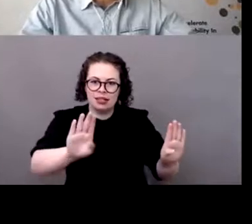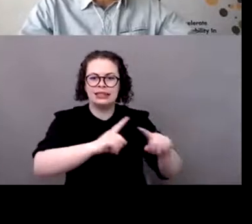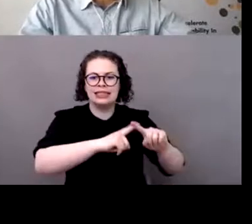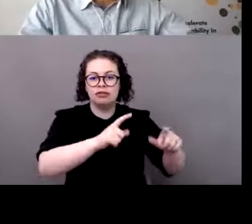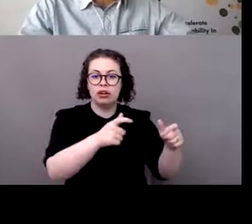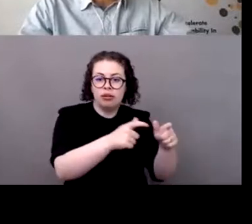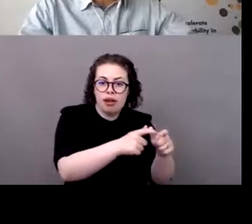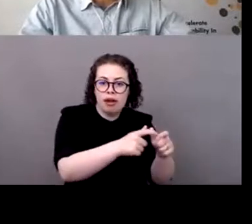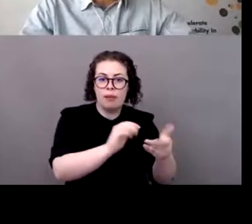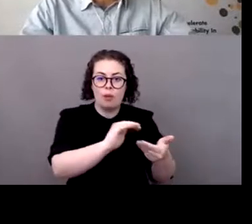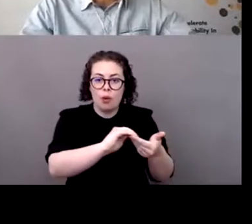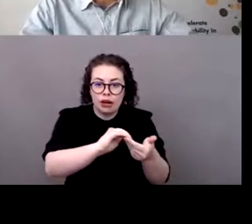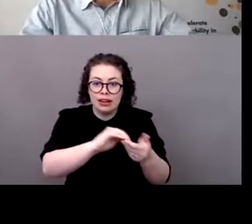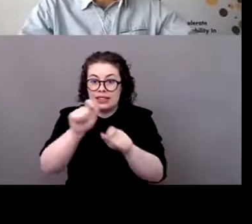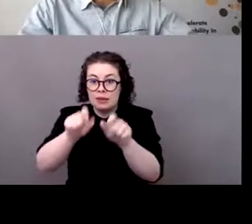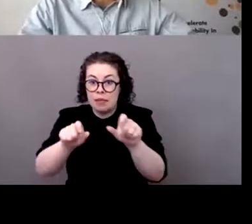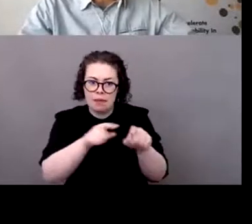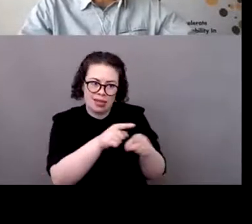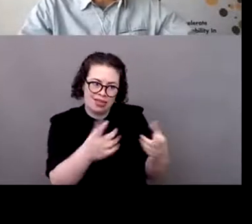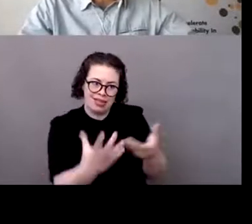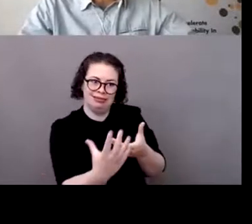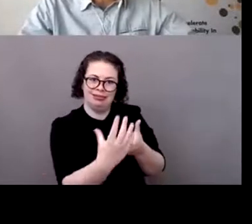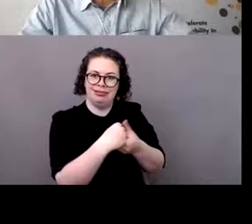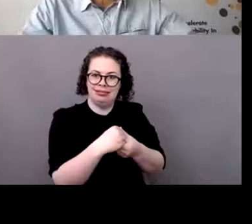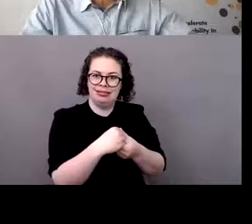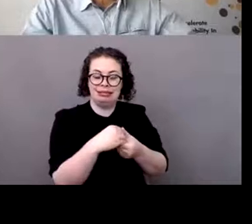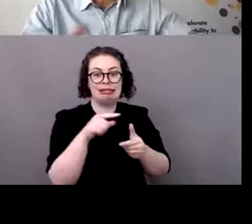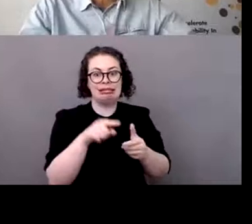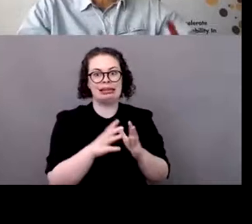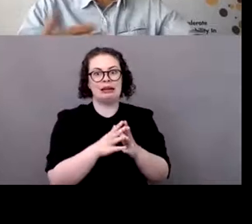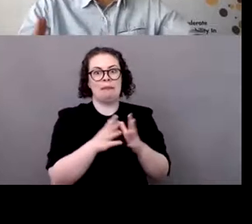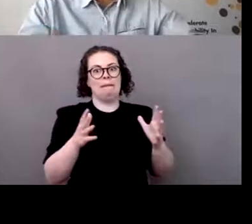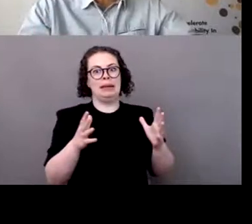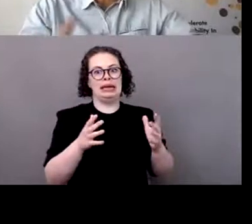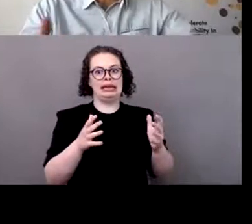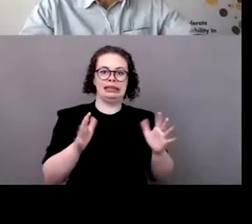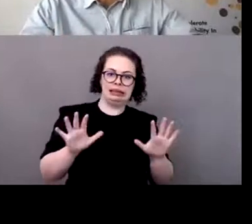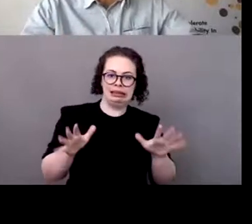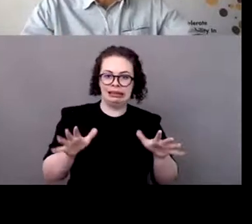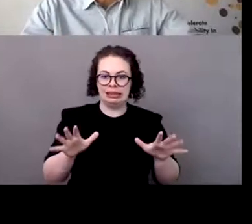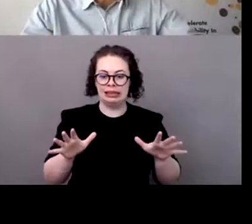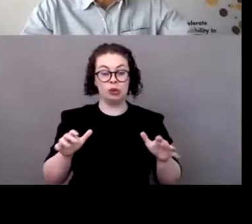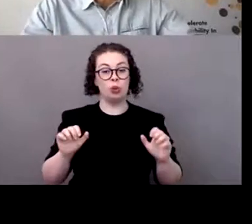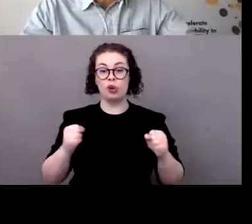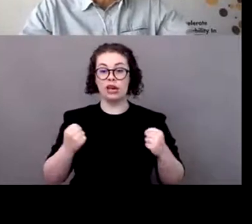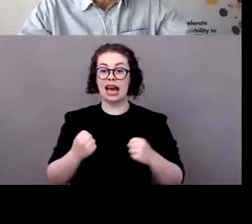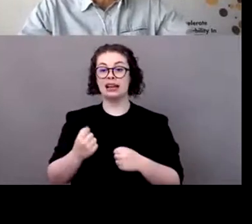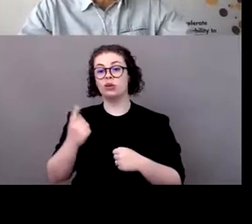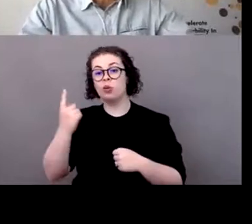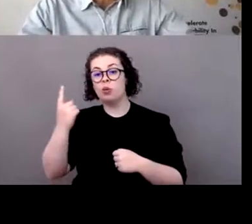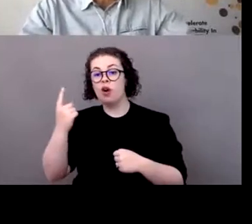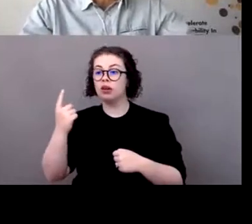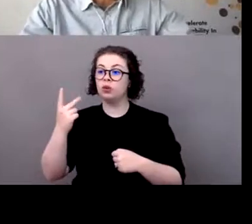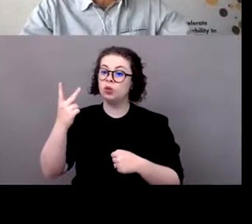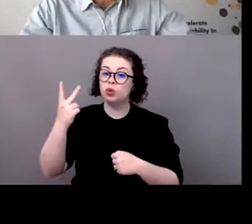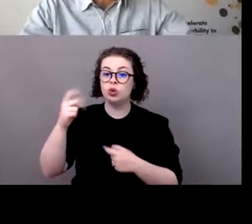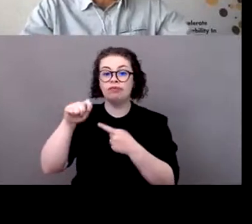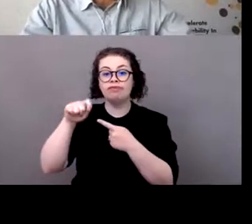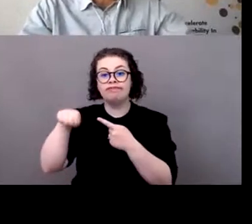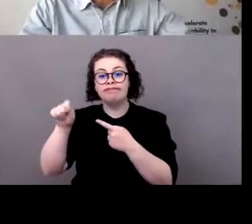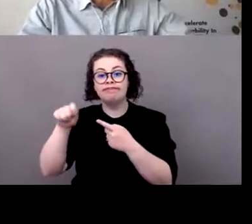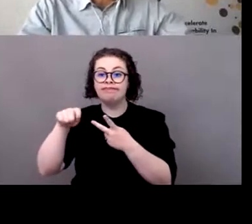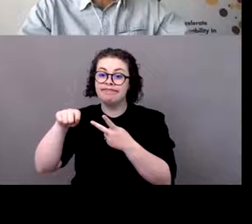all know, it's going to hurt a little bit. We can't just like try to do a few things and improve our way of